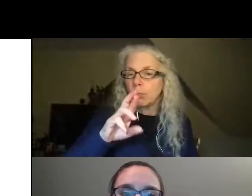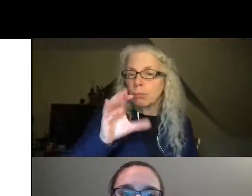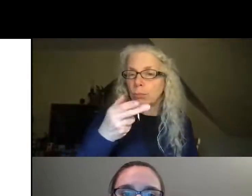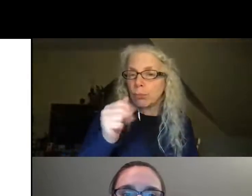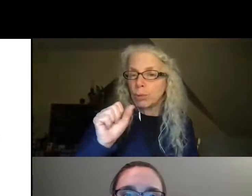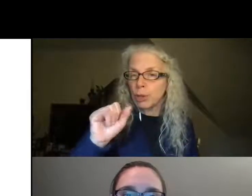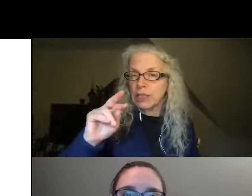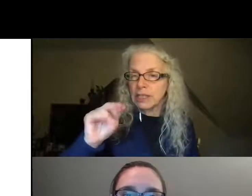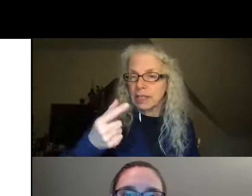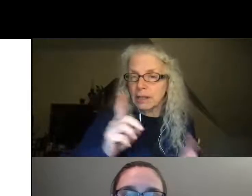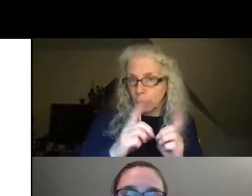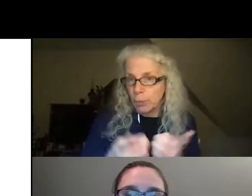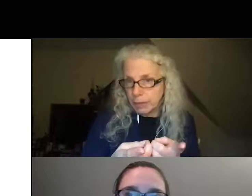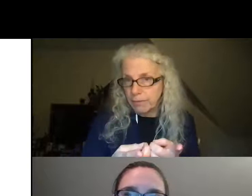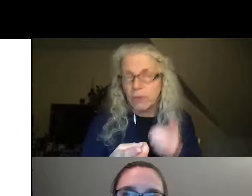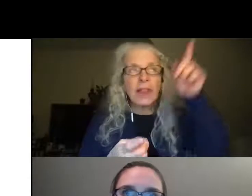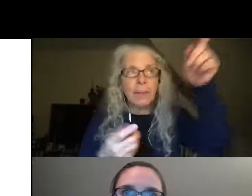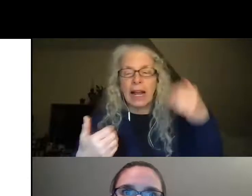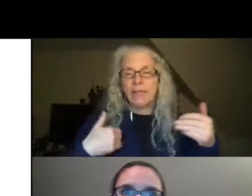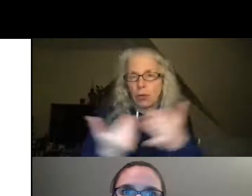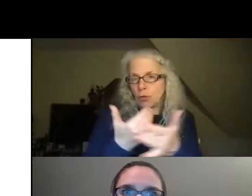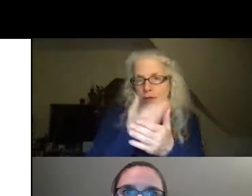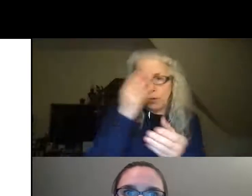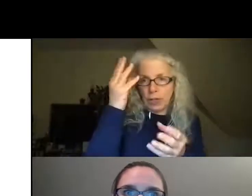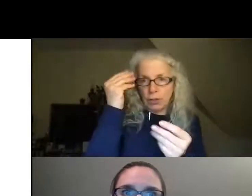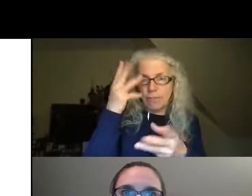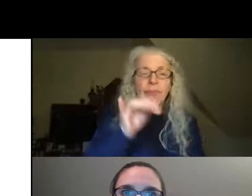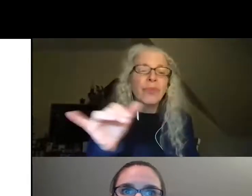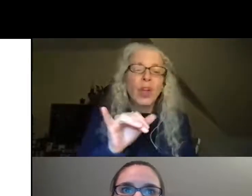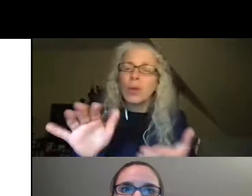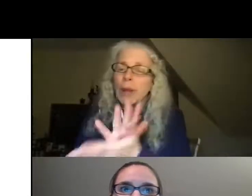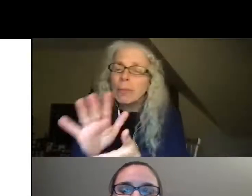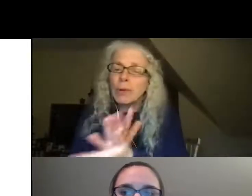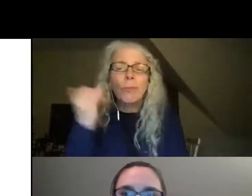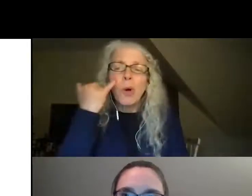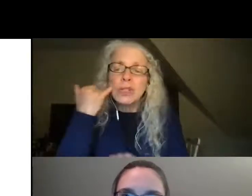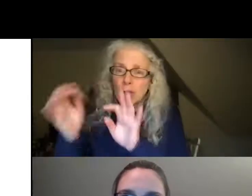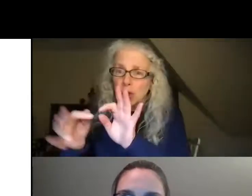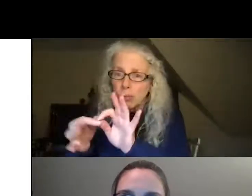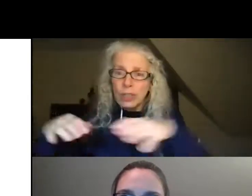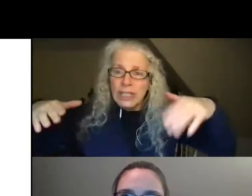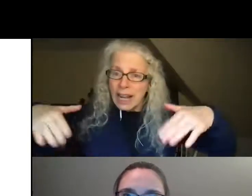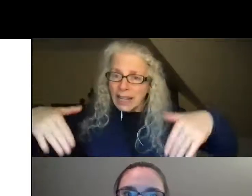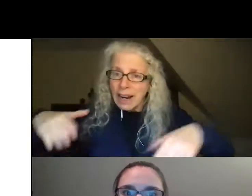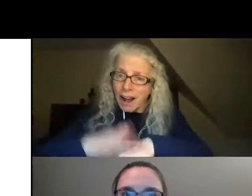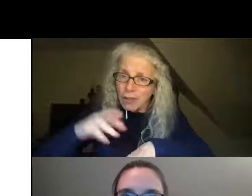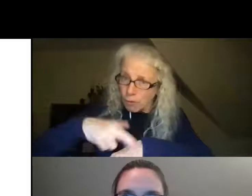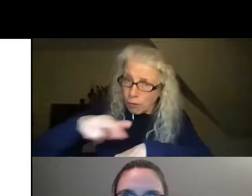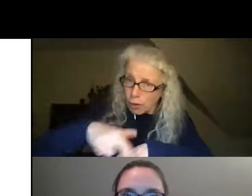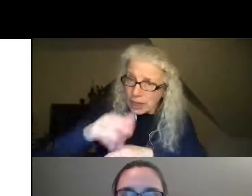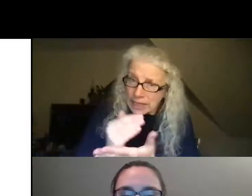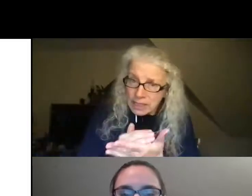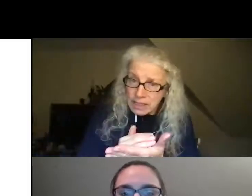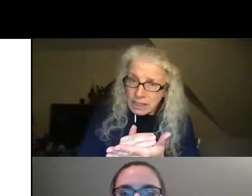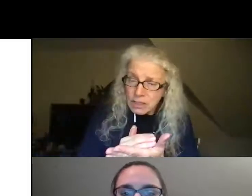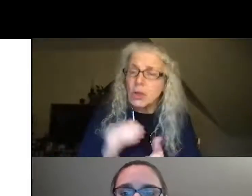I collect paperwork from interpreters that want to get on the referral list to receive our daily